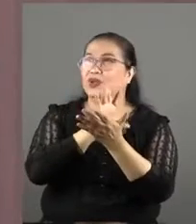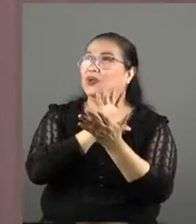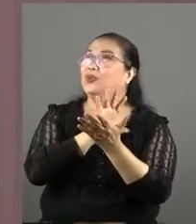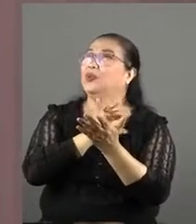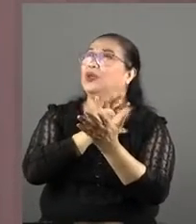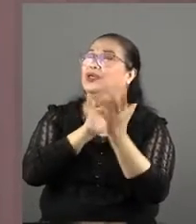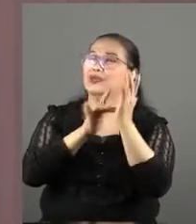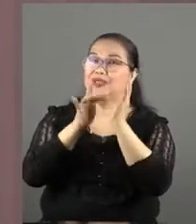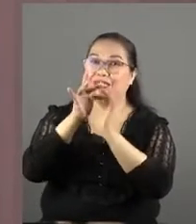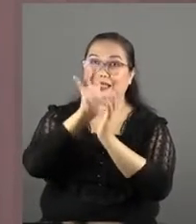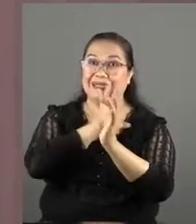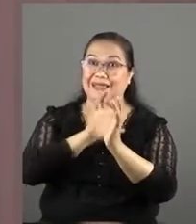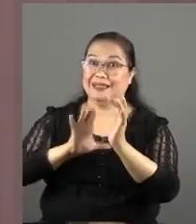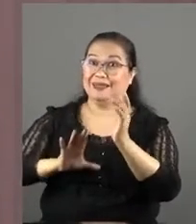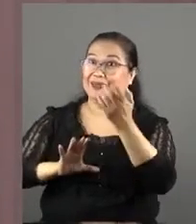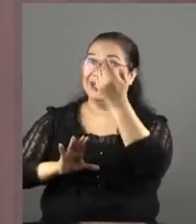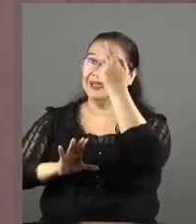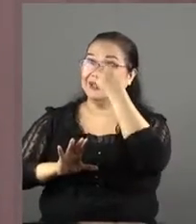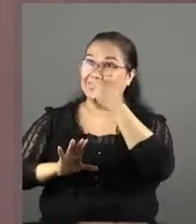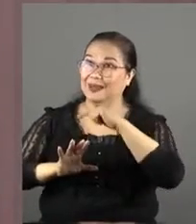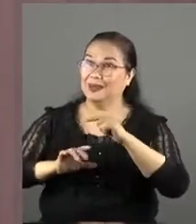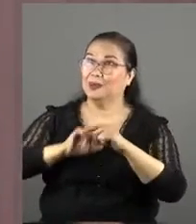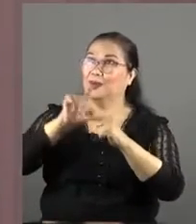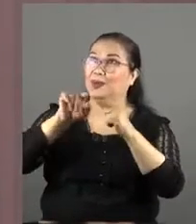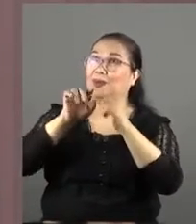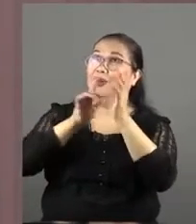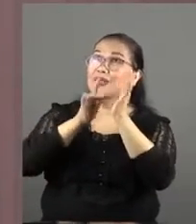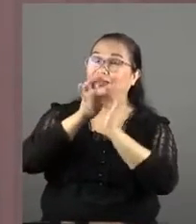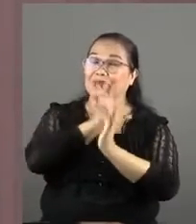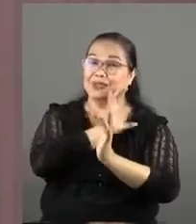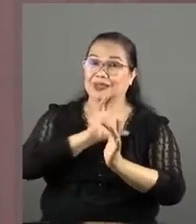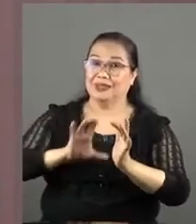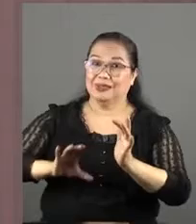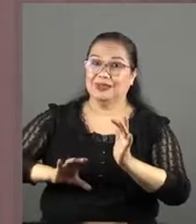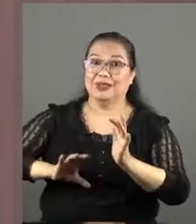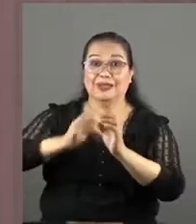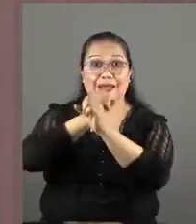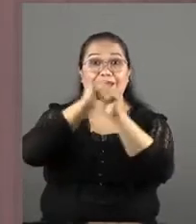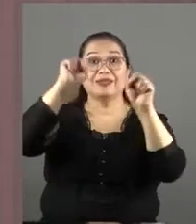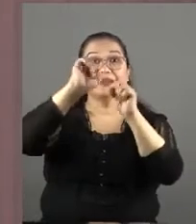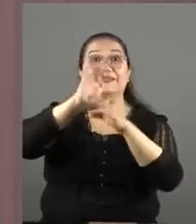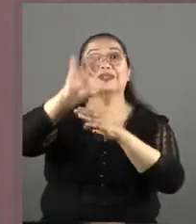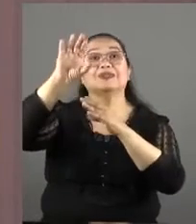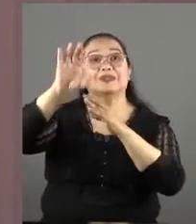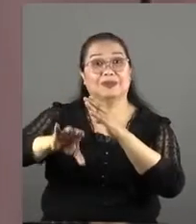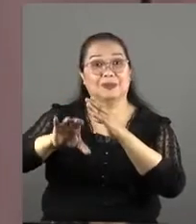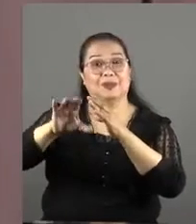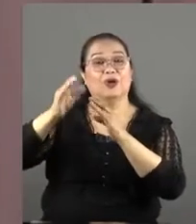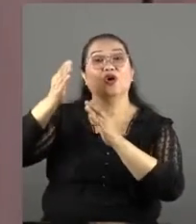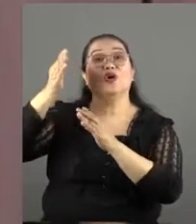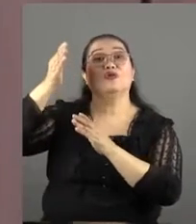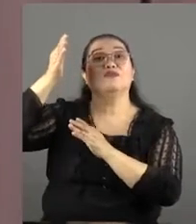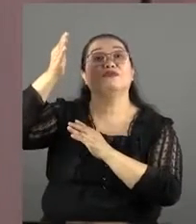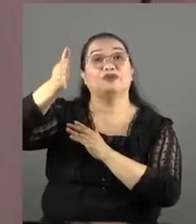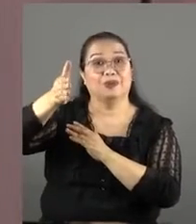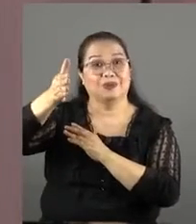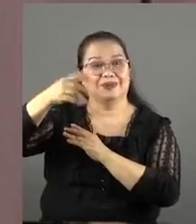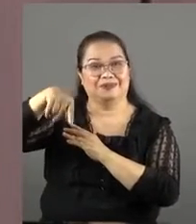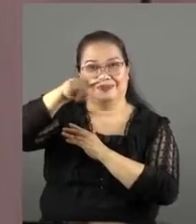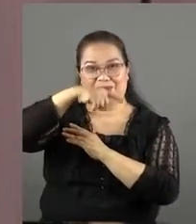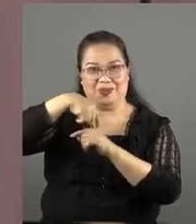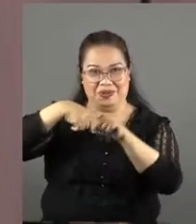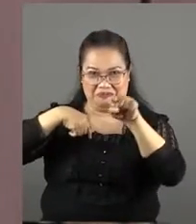Christ coming, and only when Christ came was their salvation completed. It was a future one. We are so